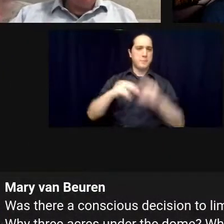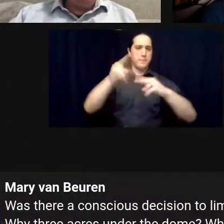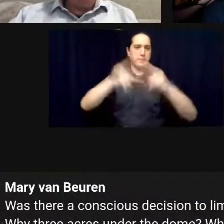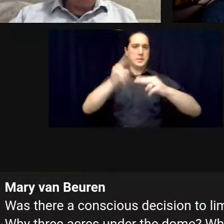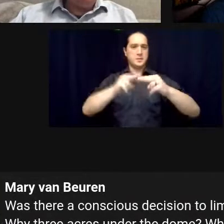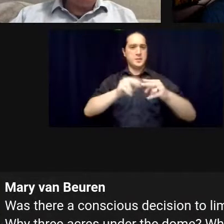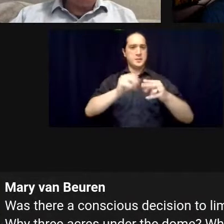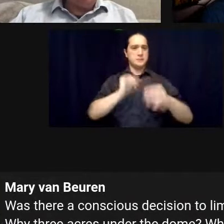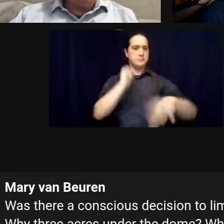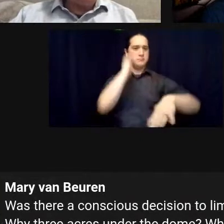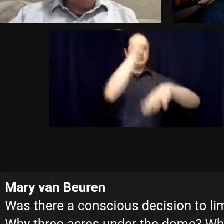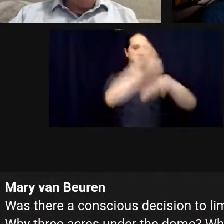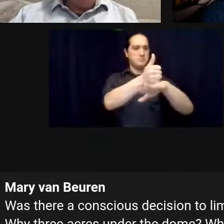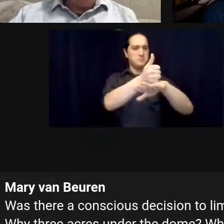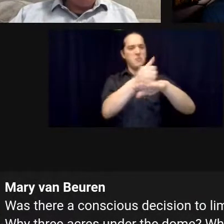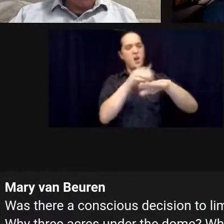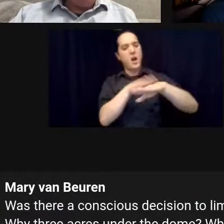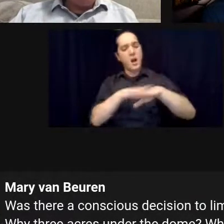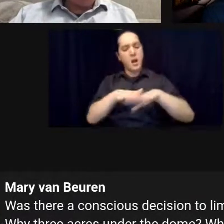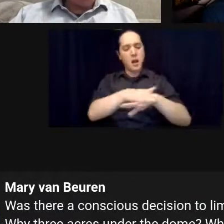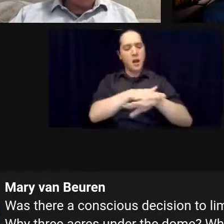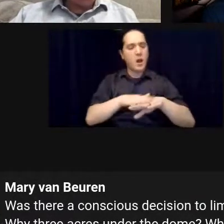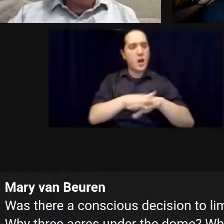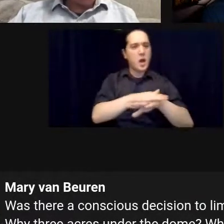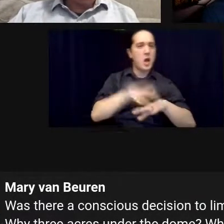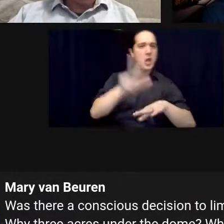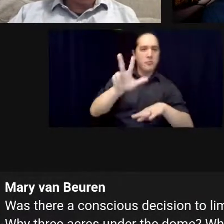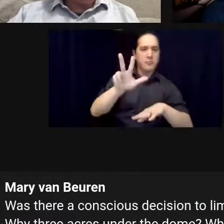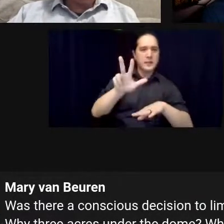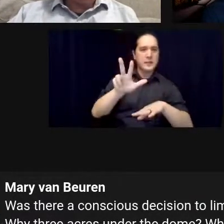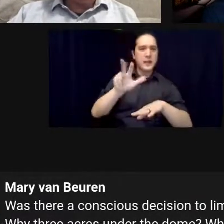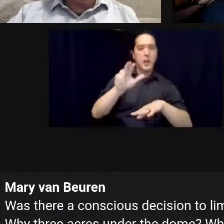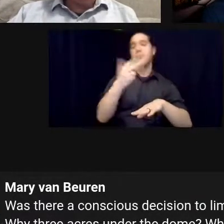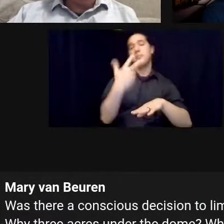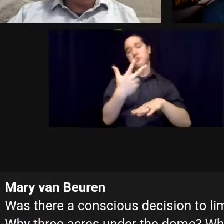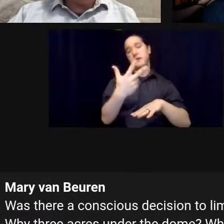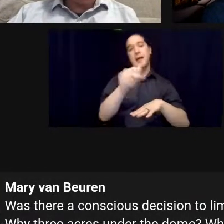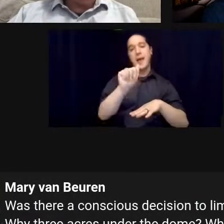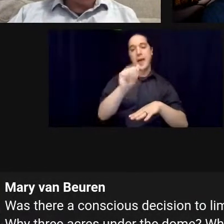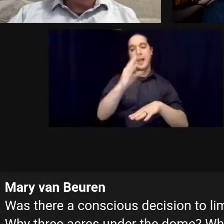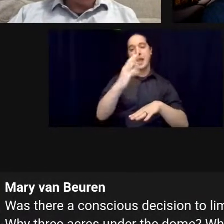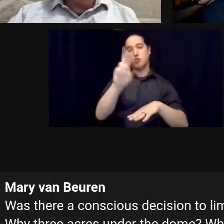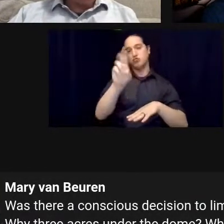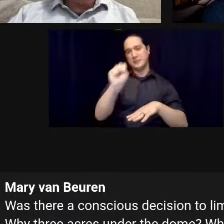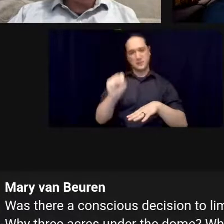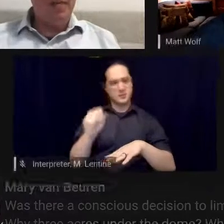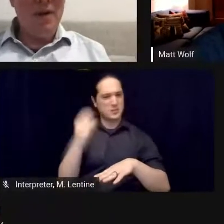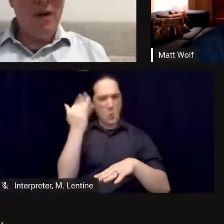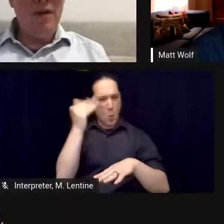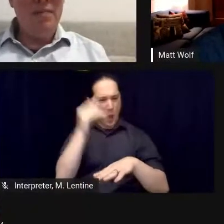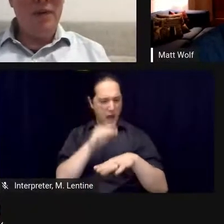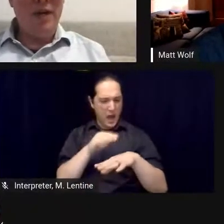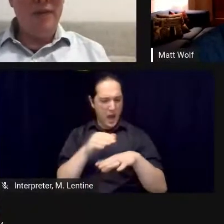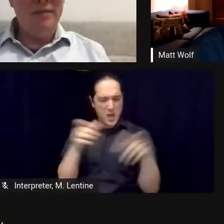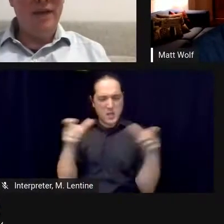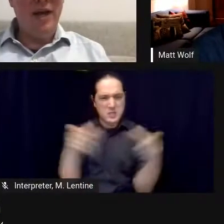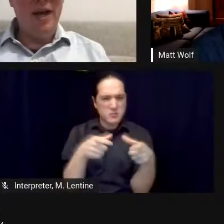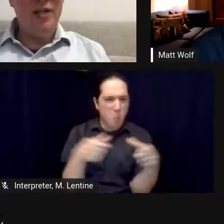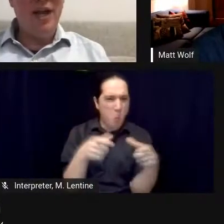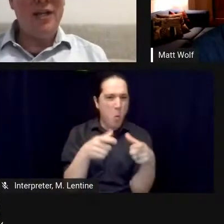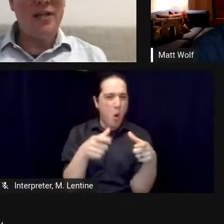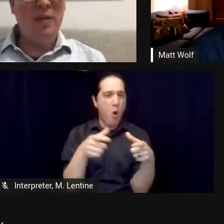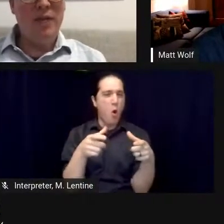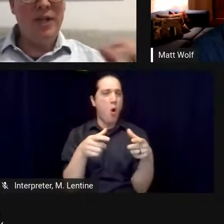the reason for that uh and why so many people in such a small environment um this is from mary ben buren